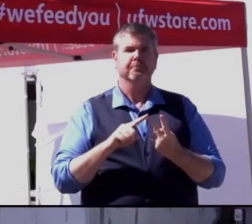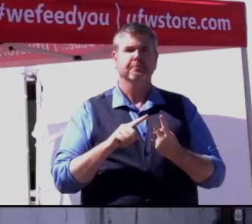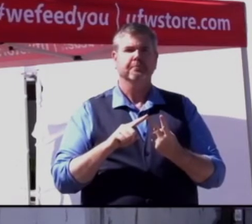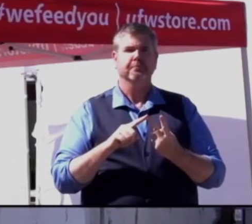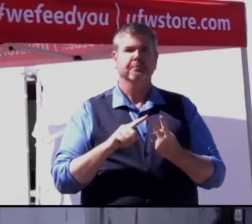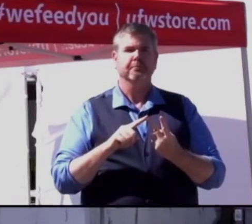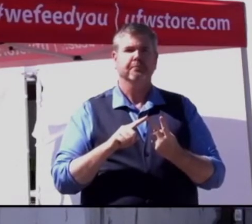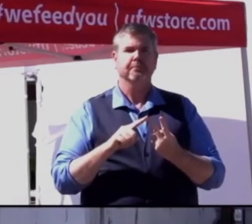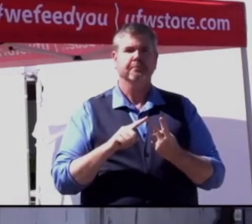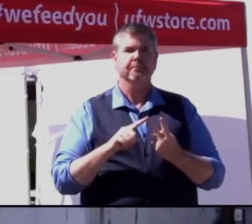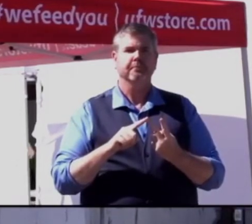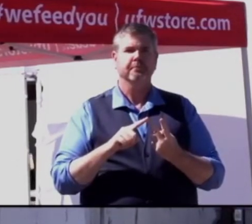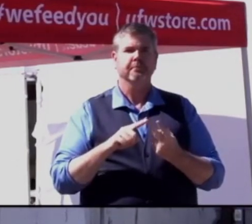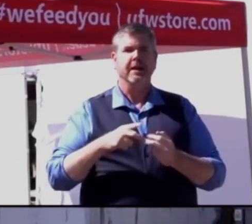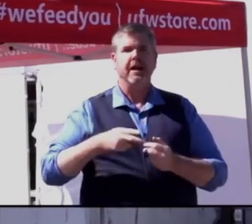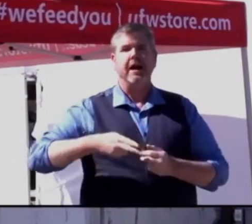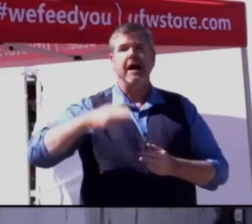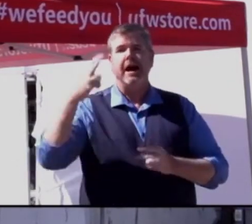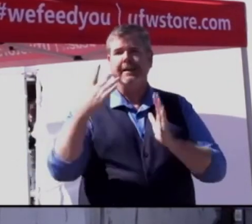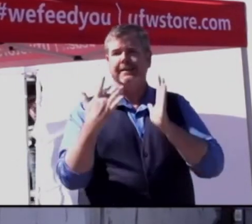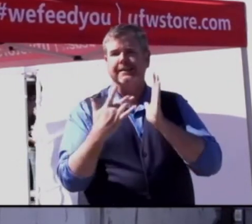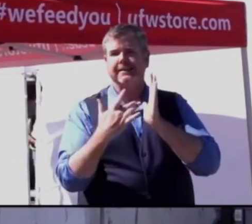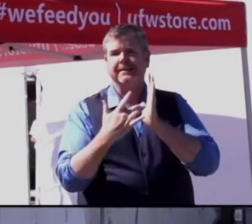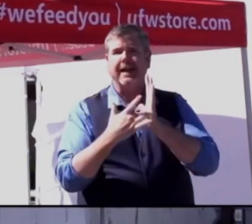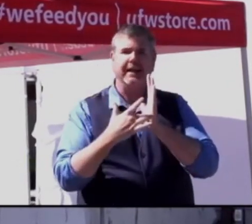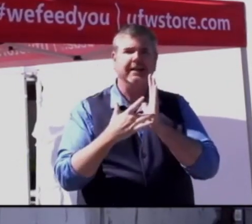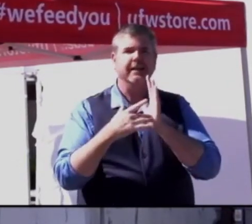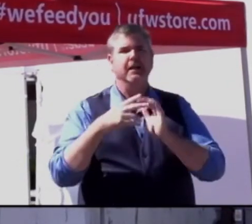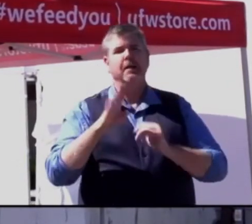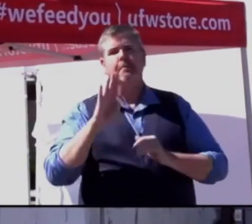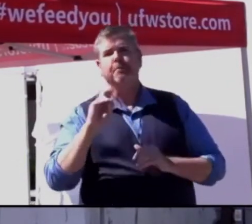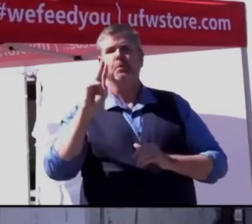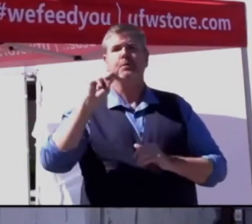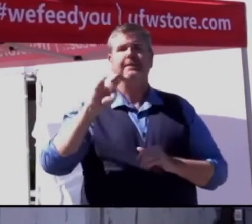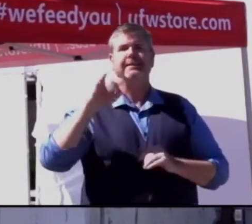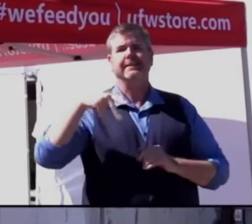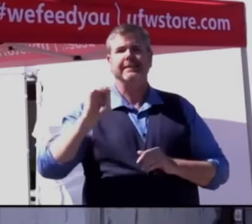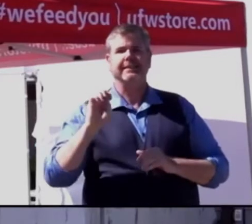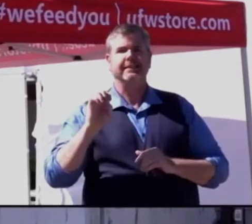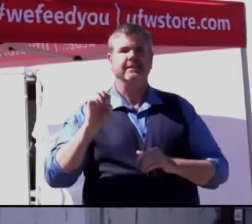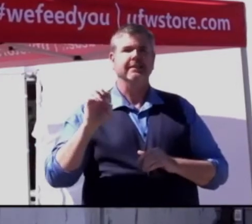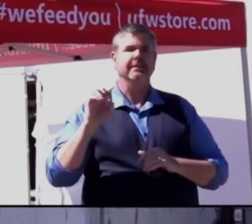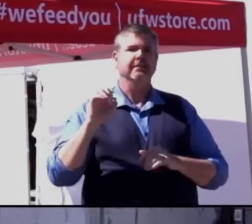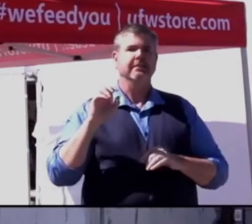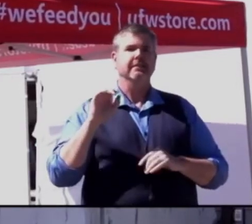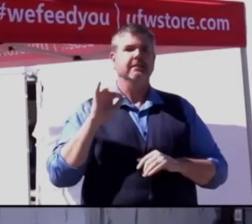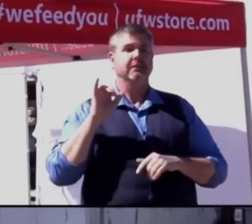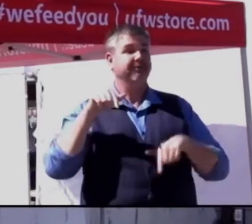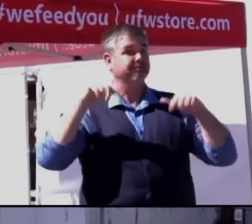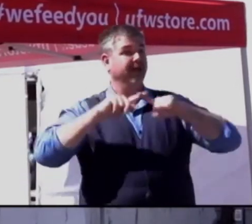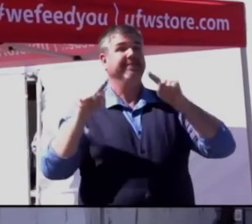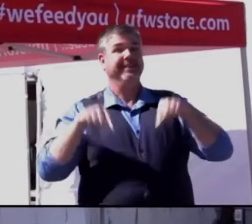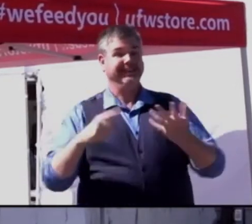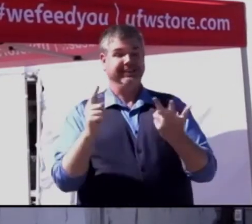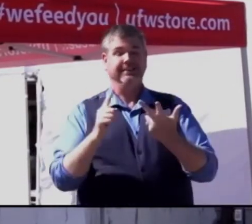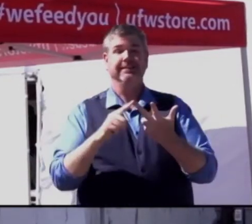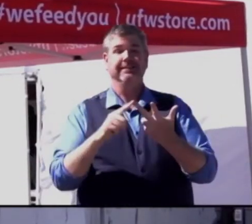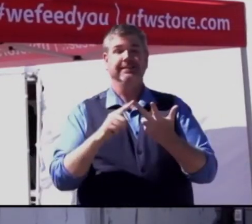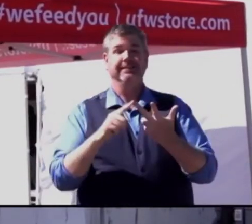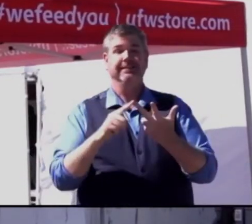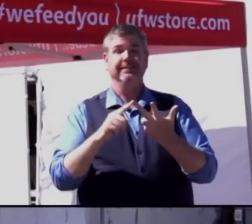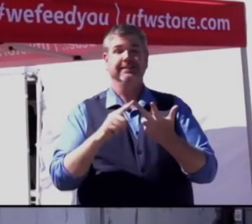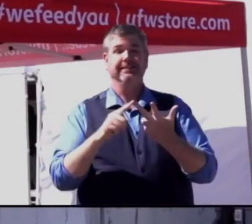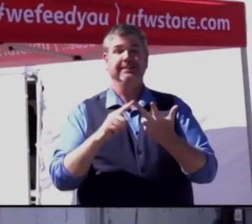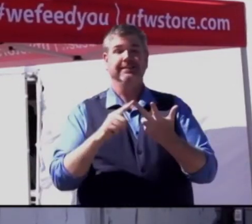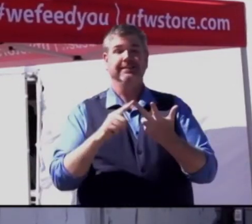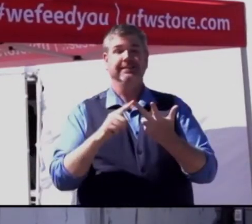boutique vaccination, so like mobile pop-ups. And this is our first big mobile pop-up where we need to come to where people